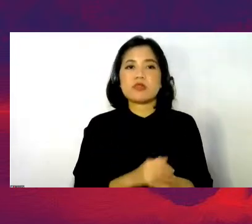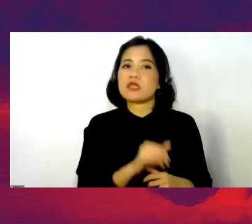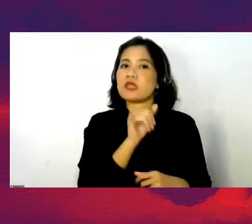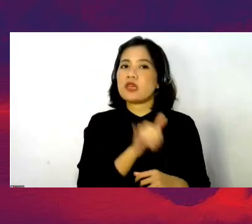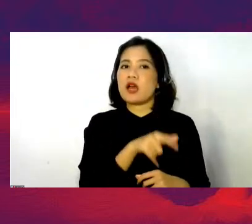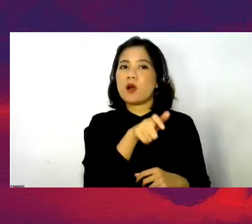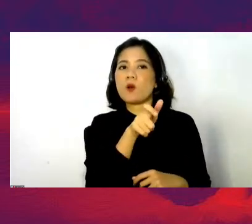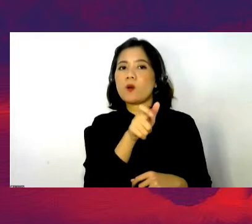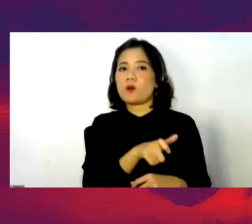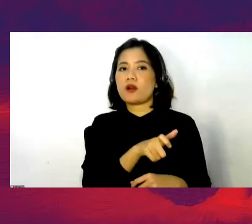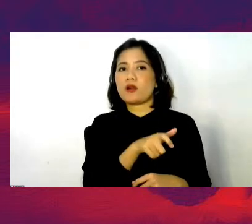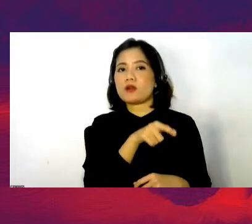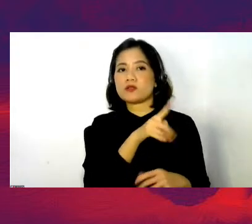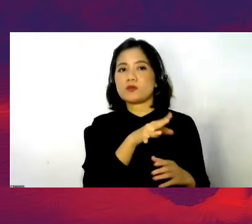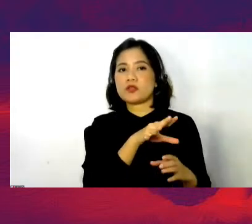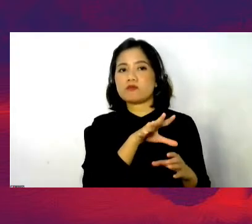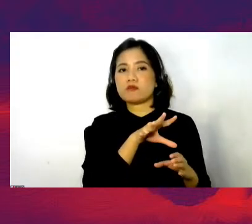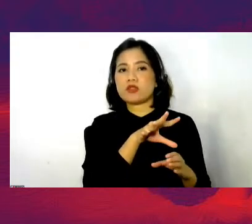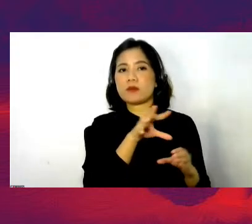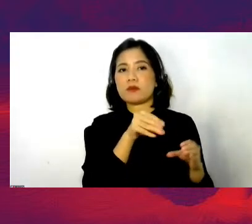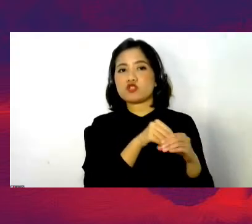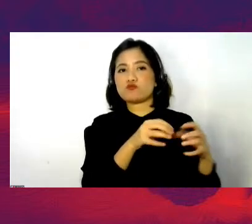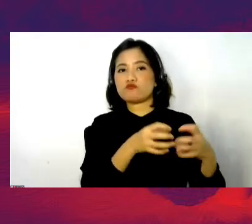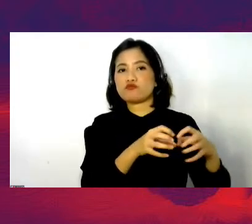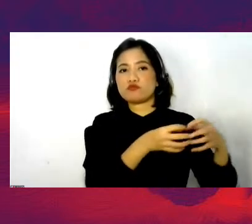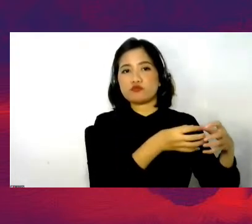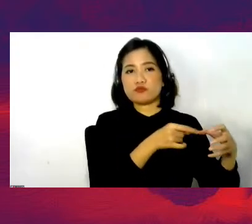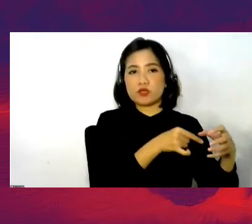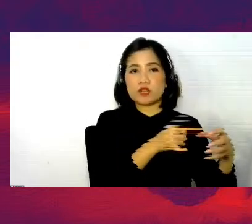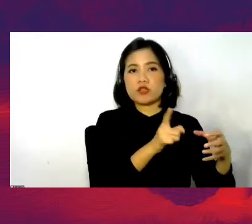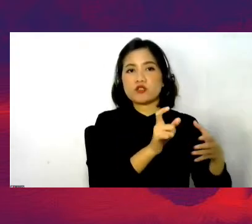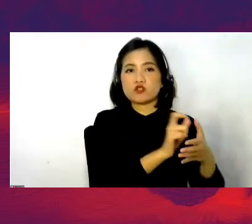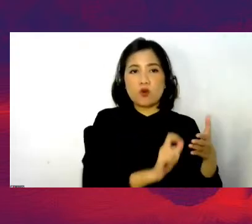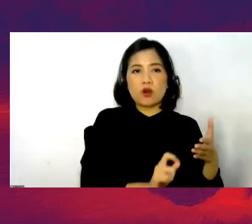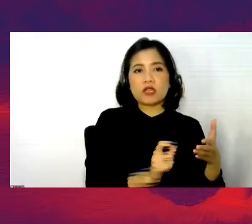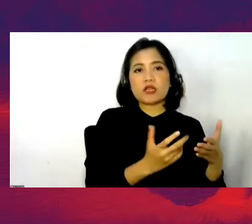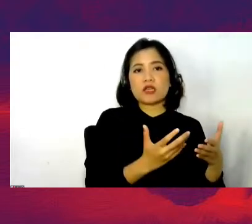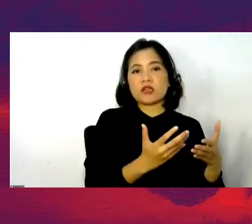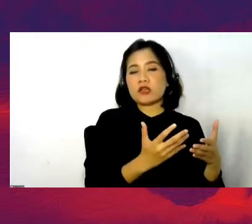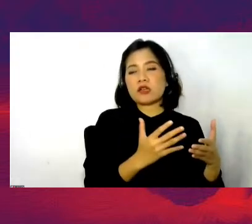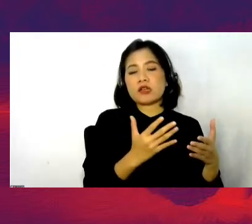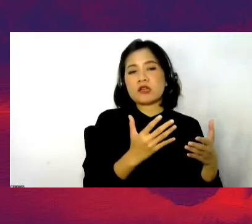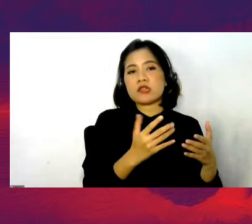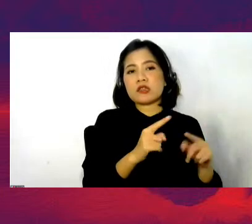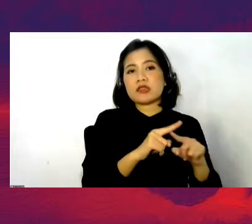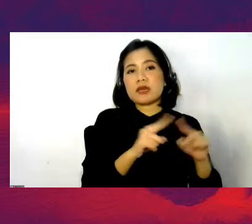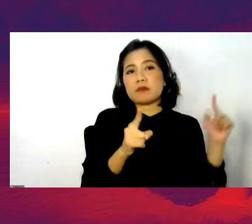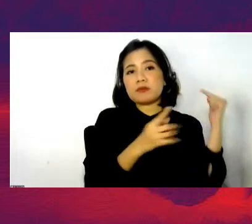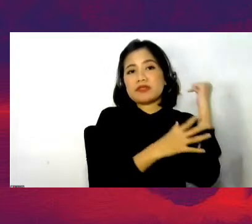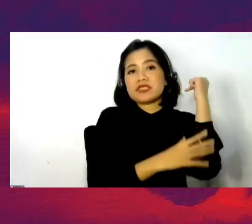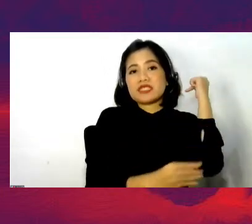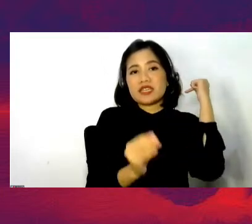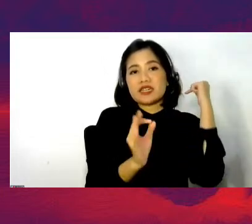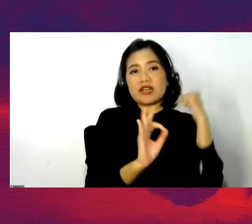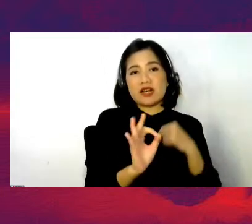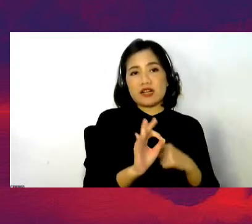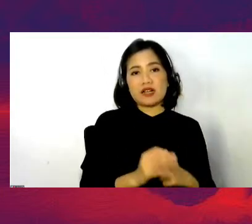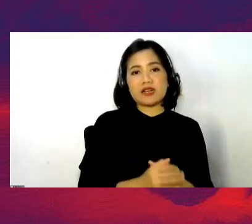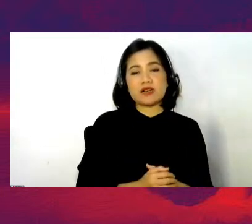And then you check out all the deprivations and you say, this one's very important, that's less, this one's more. use